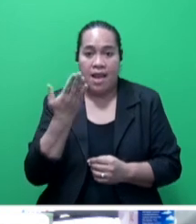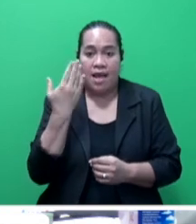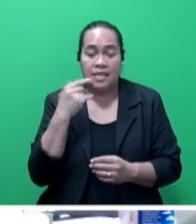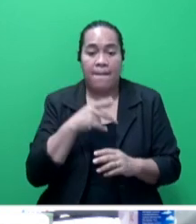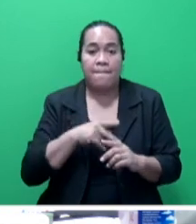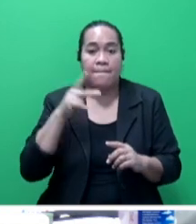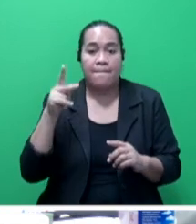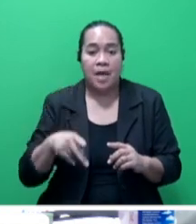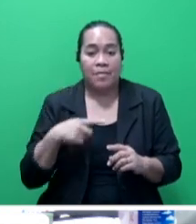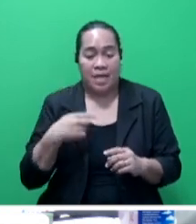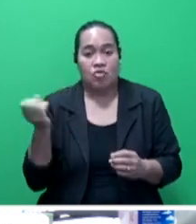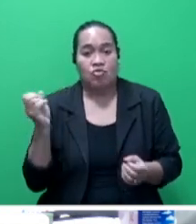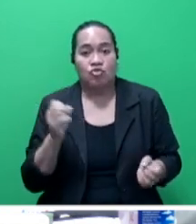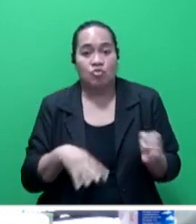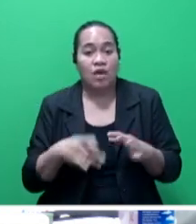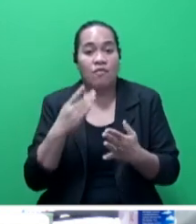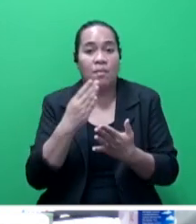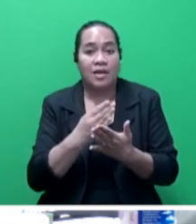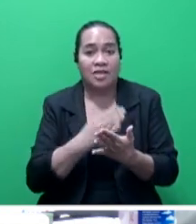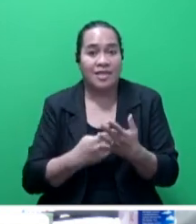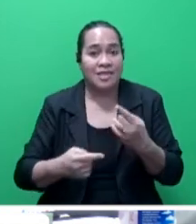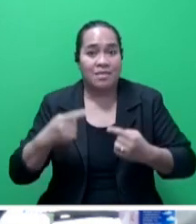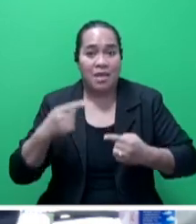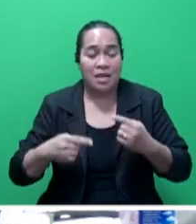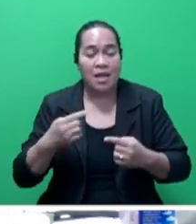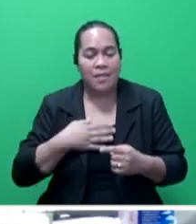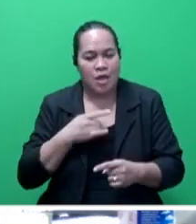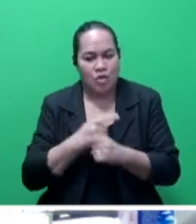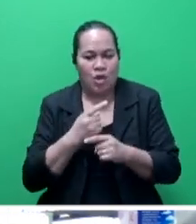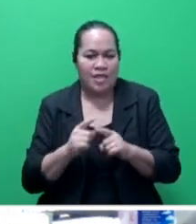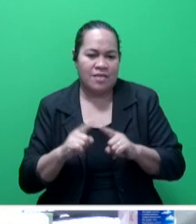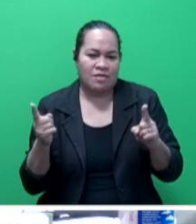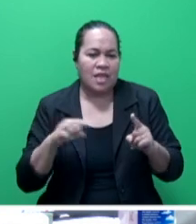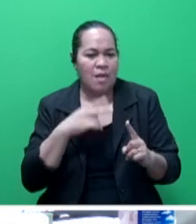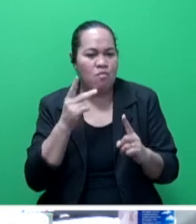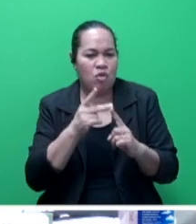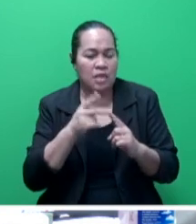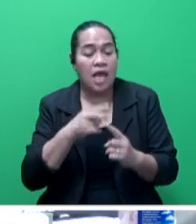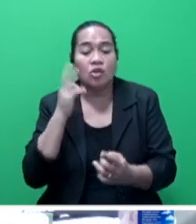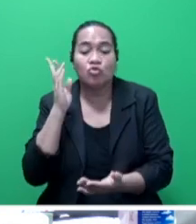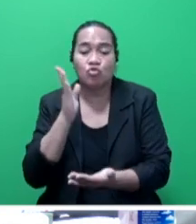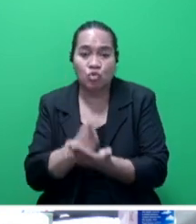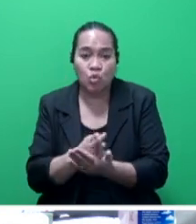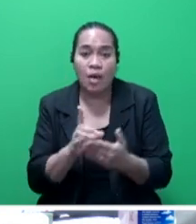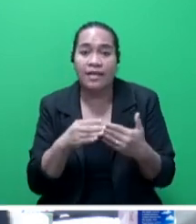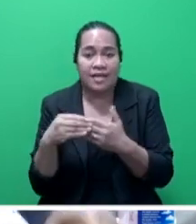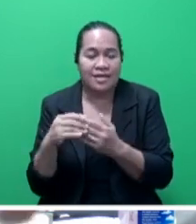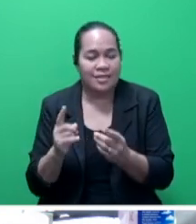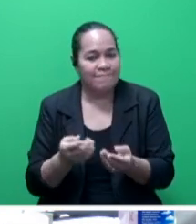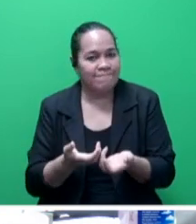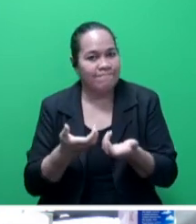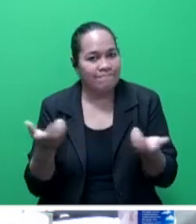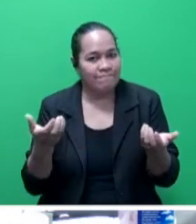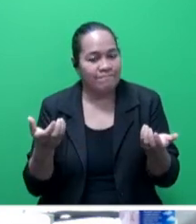Parliament contribution in the budget debate, I talked about the difference between politicians and true leaders, Mr. Speaker, sir. Because